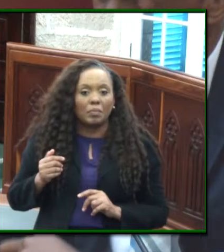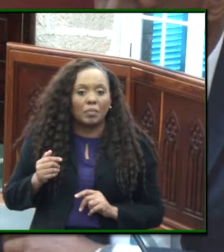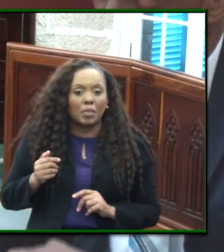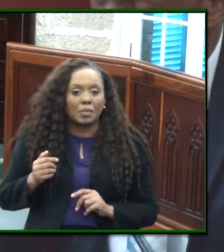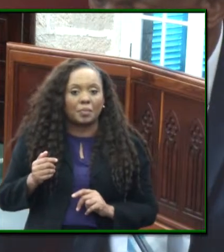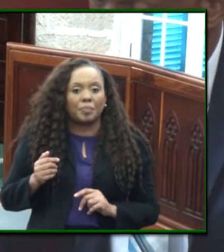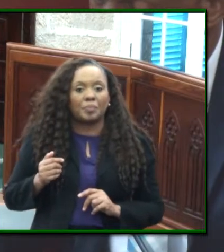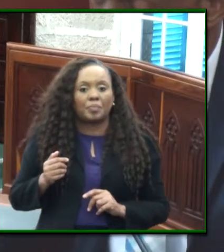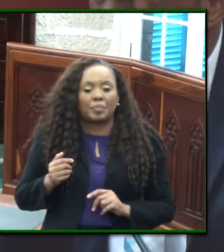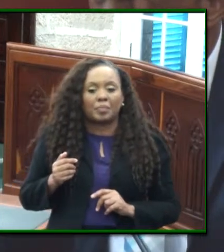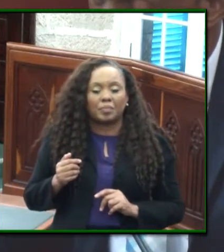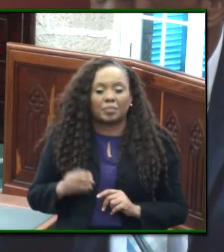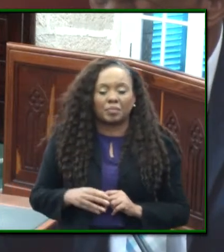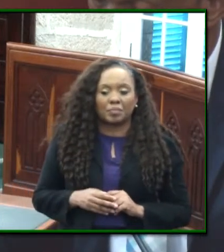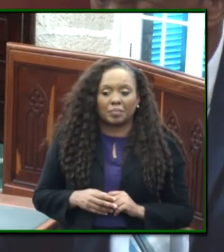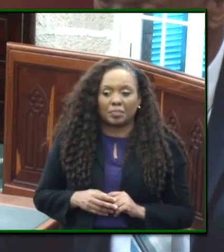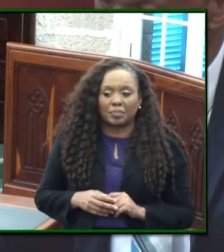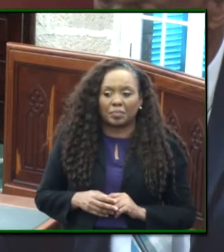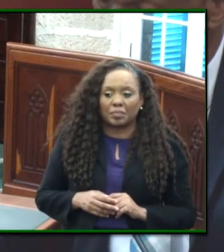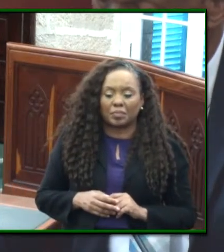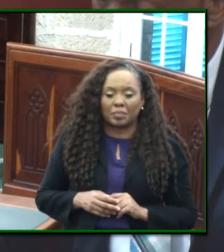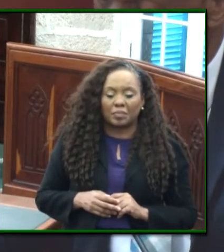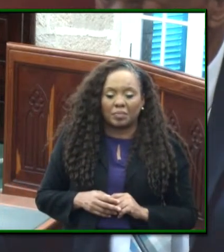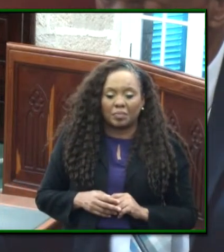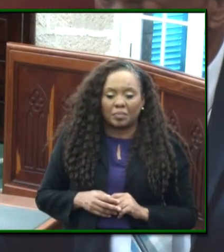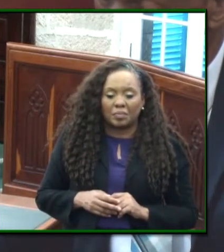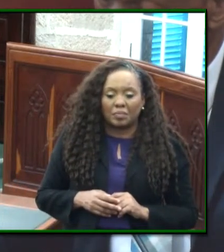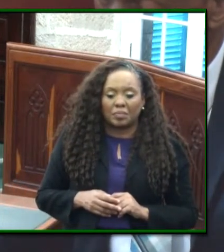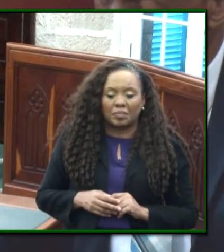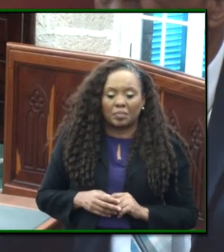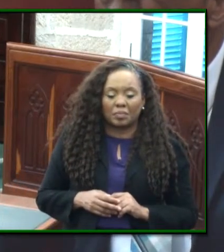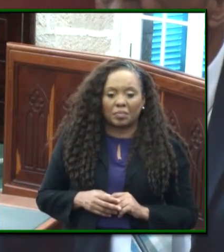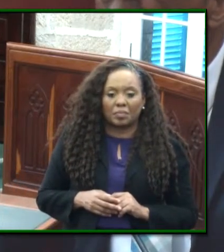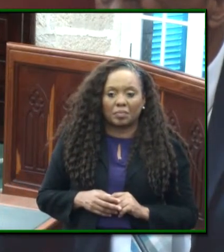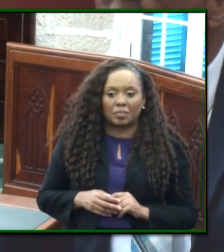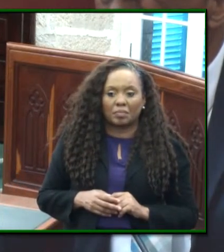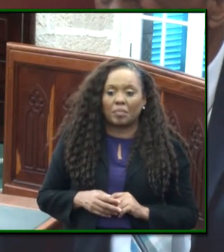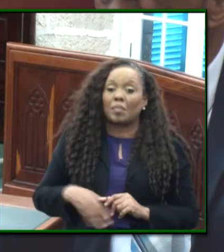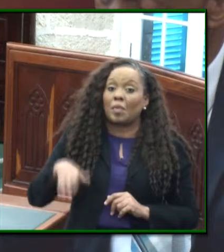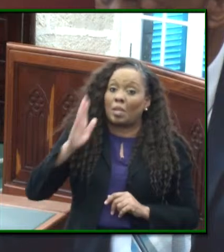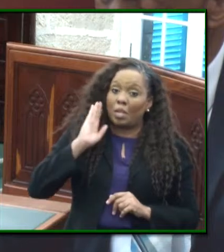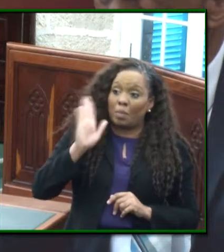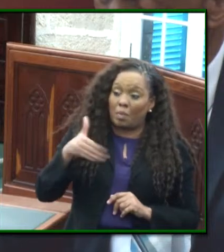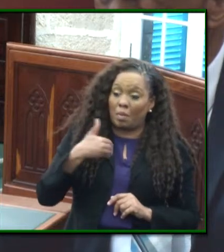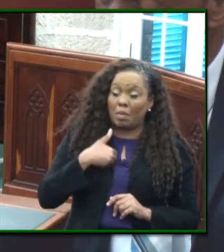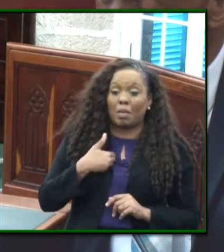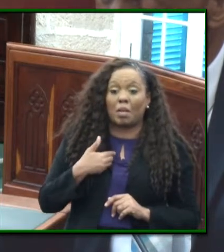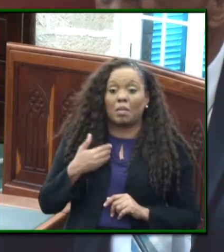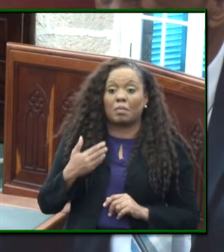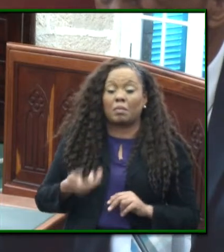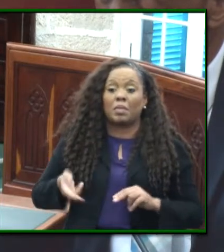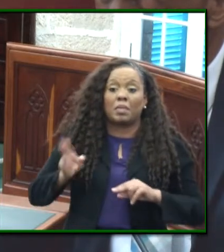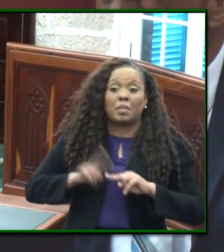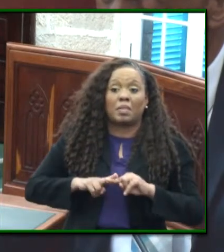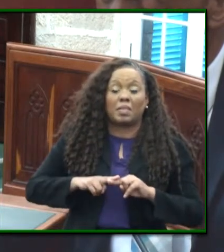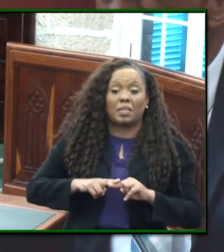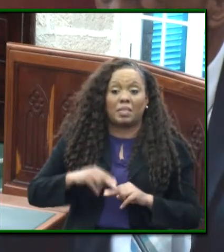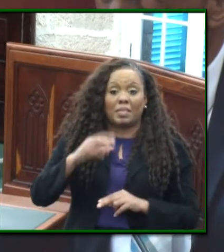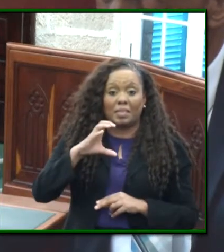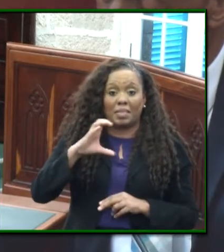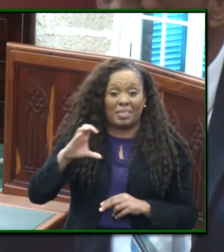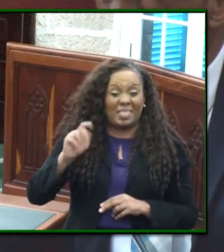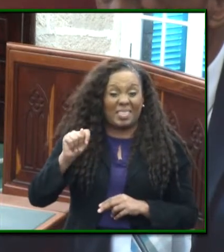there's intended to be a significant increase in CCTV cameras all across